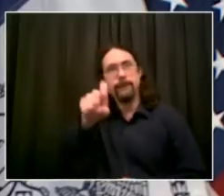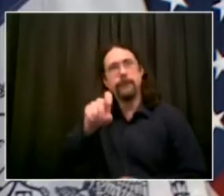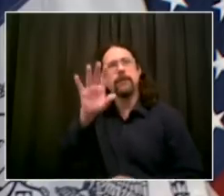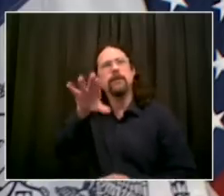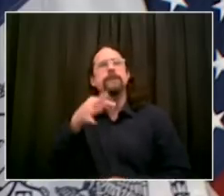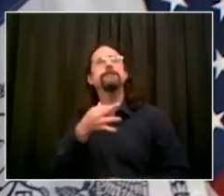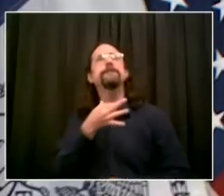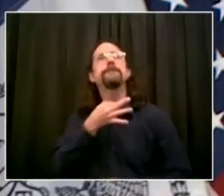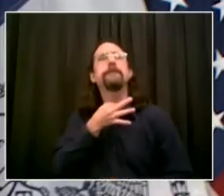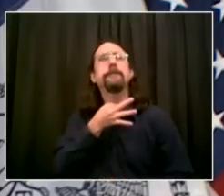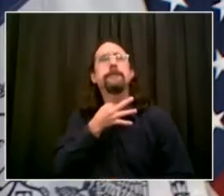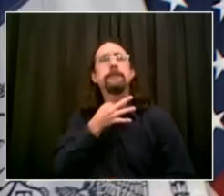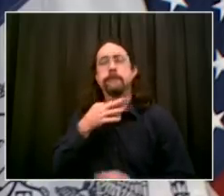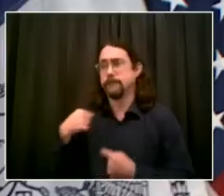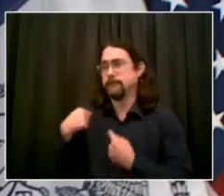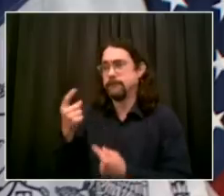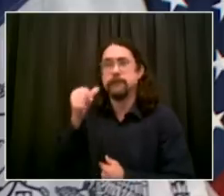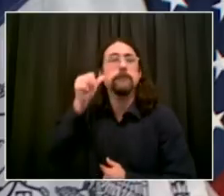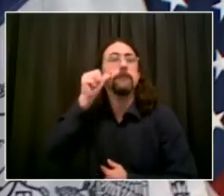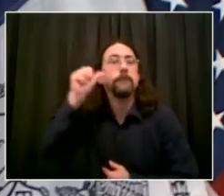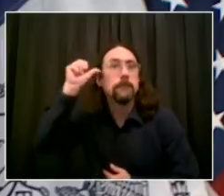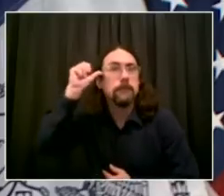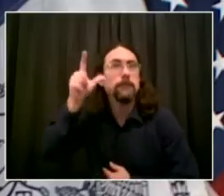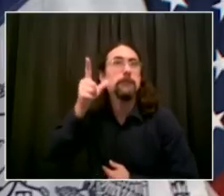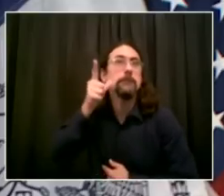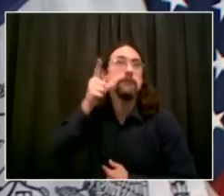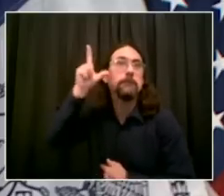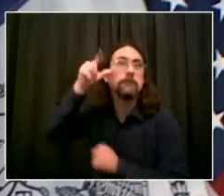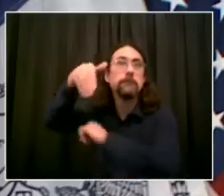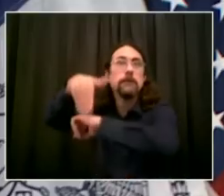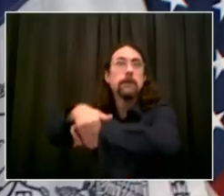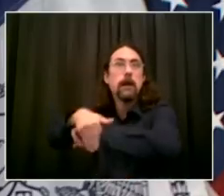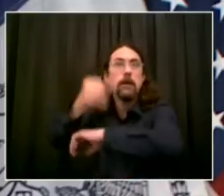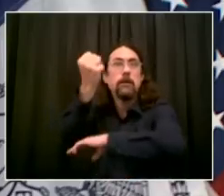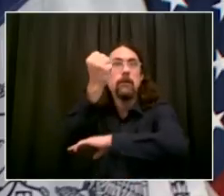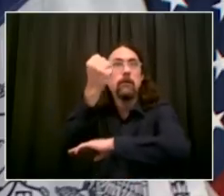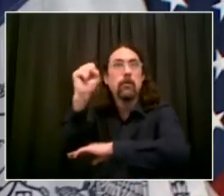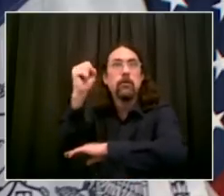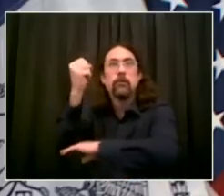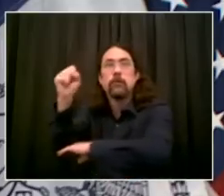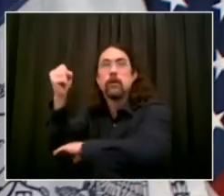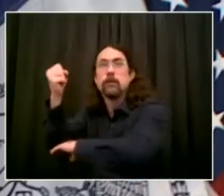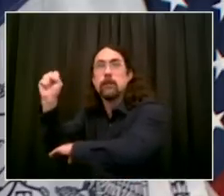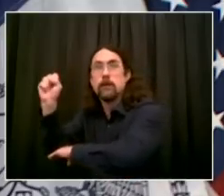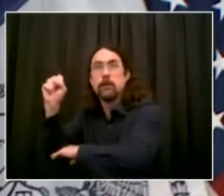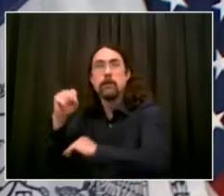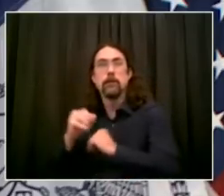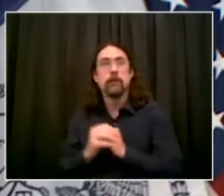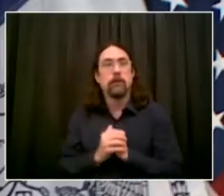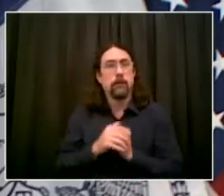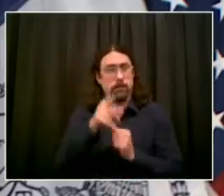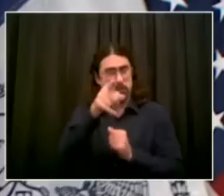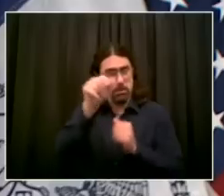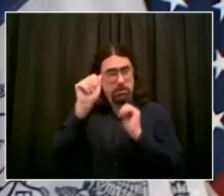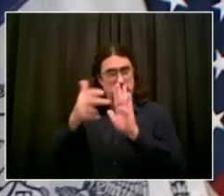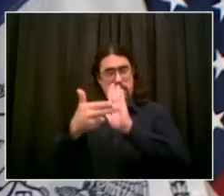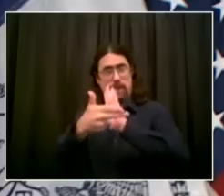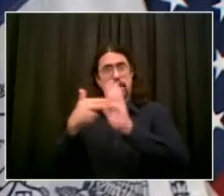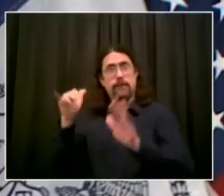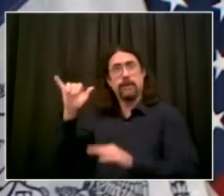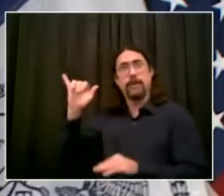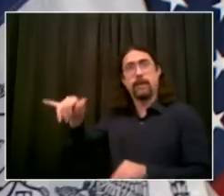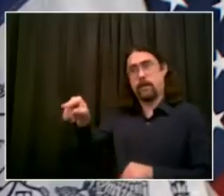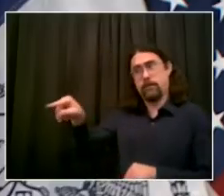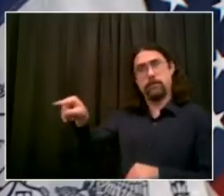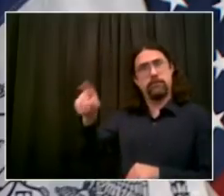question. What we've had throughout is a difficult balance that the NYPD and the City of New